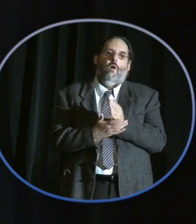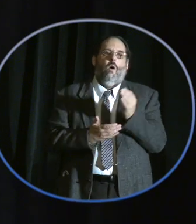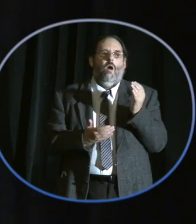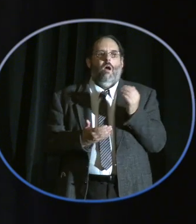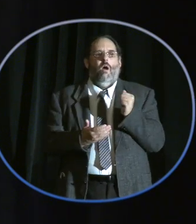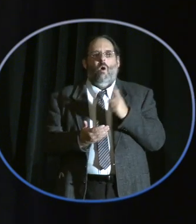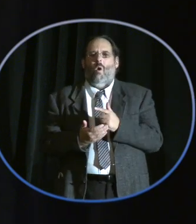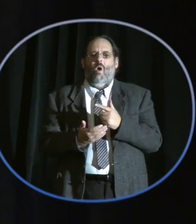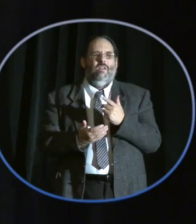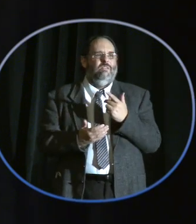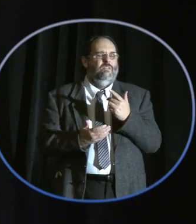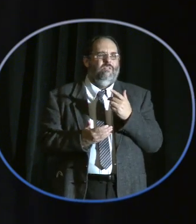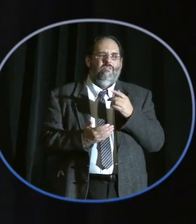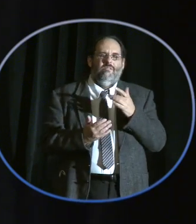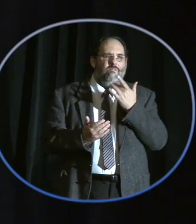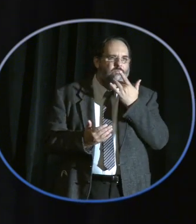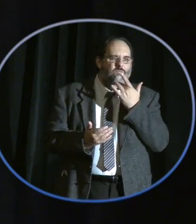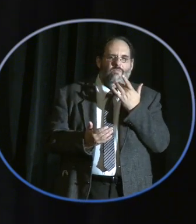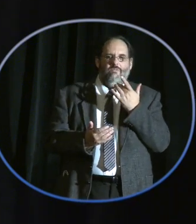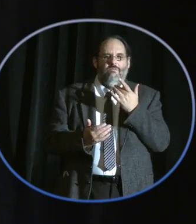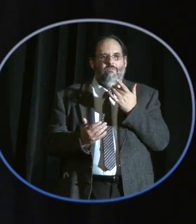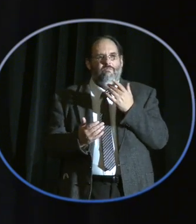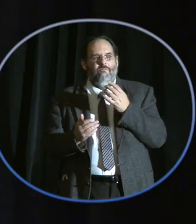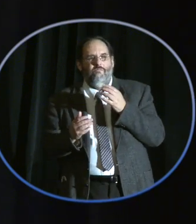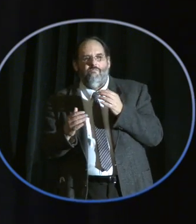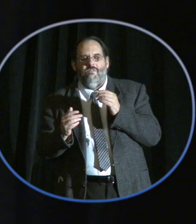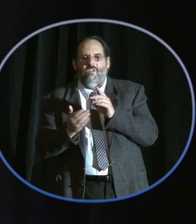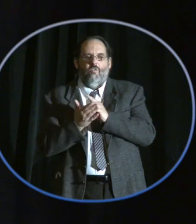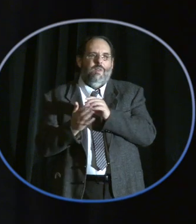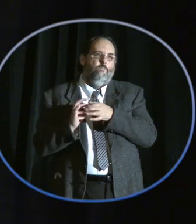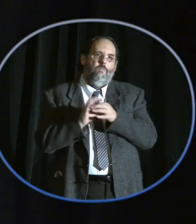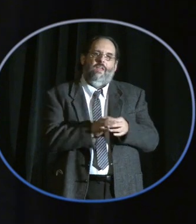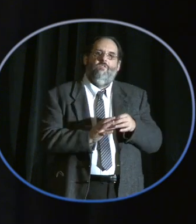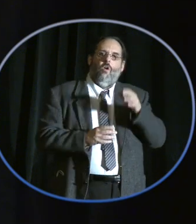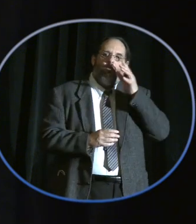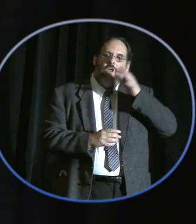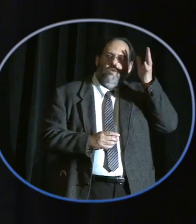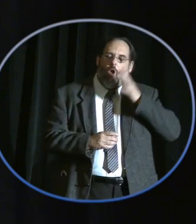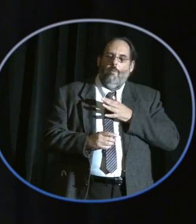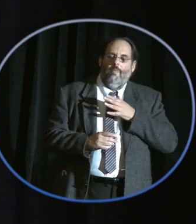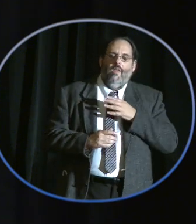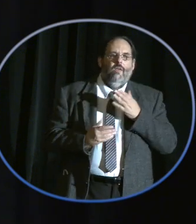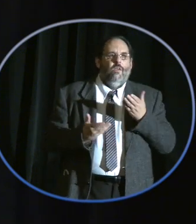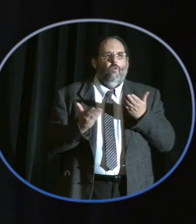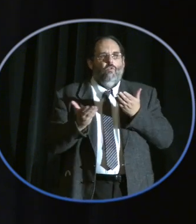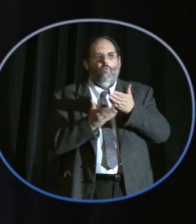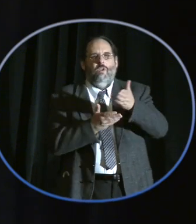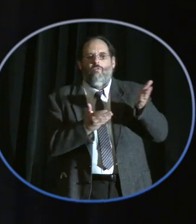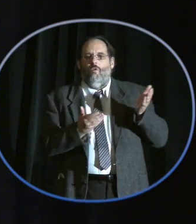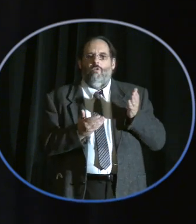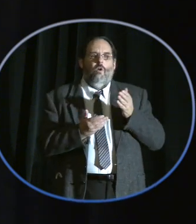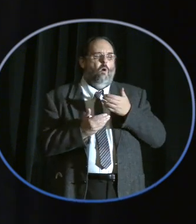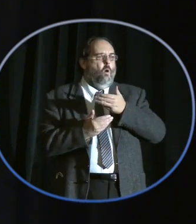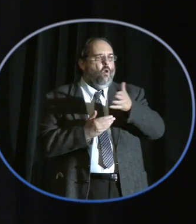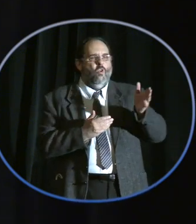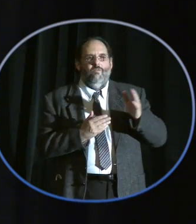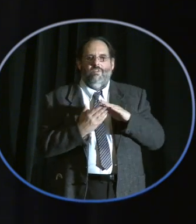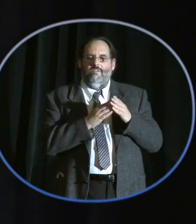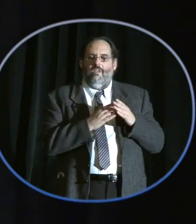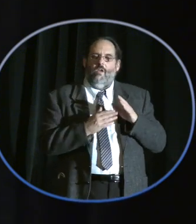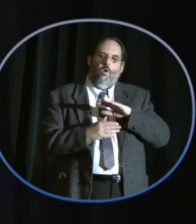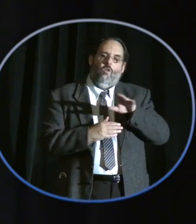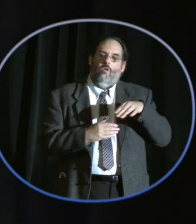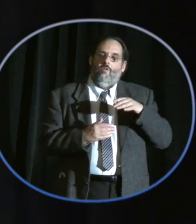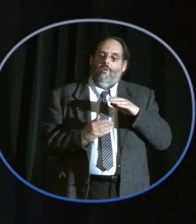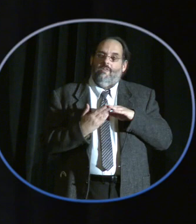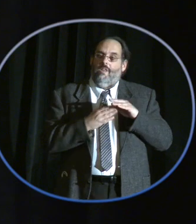arbitrary gender-based disparities and serve as a resource for women across the city and within city government. My